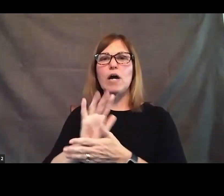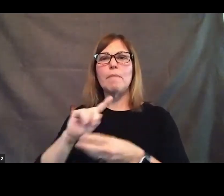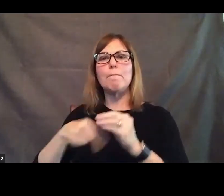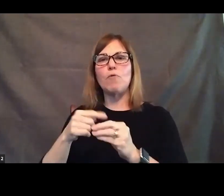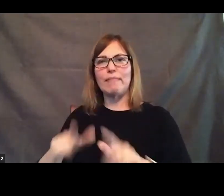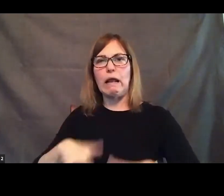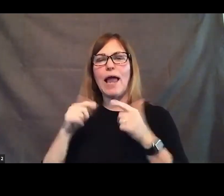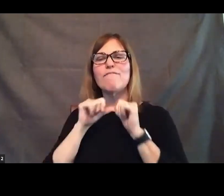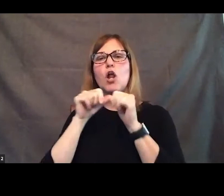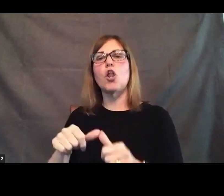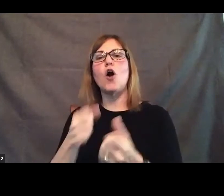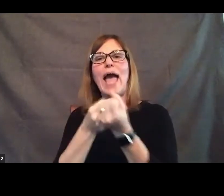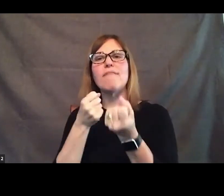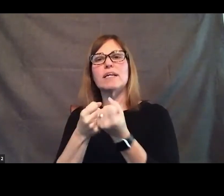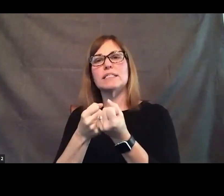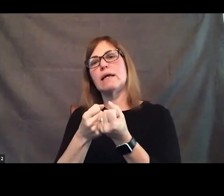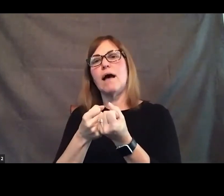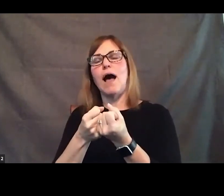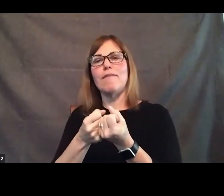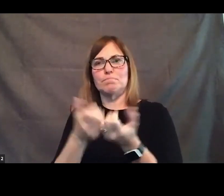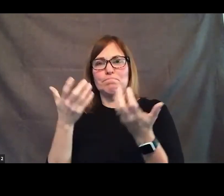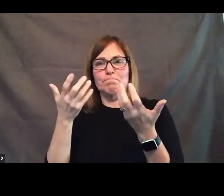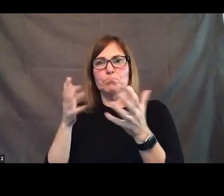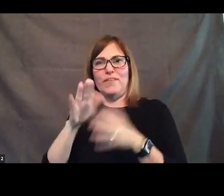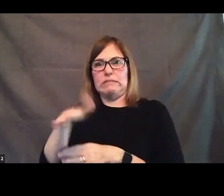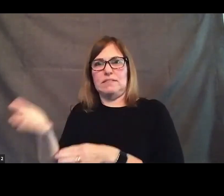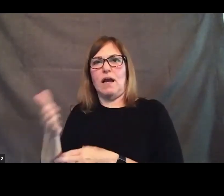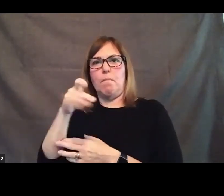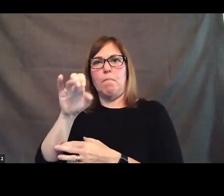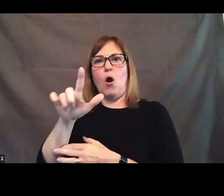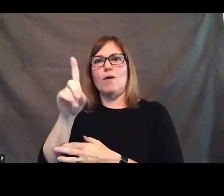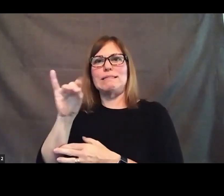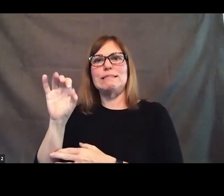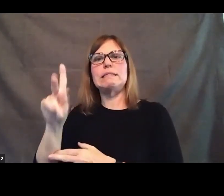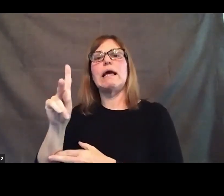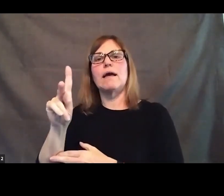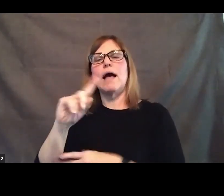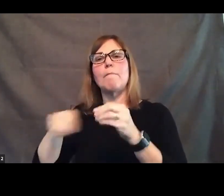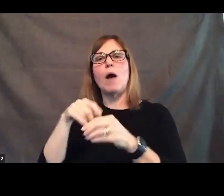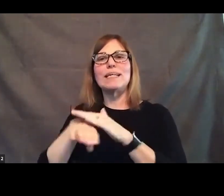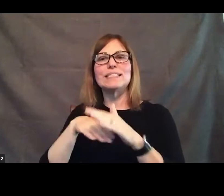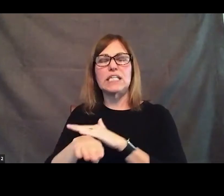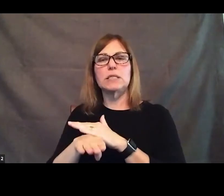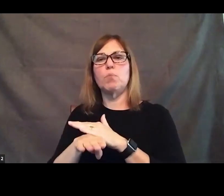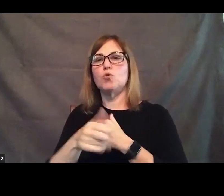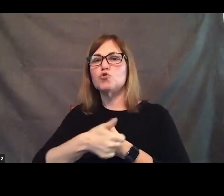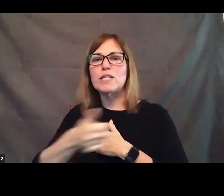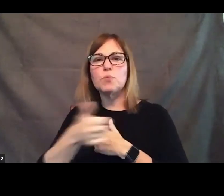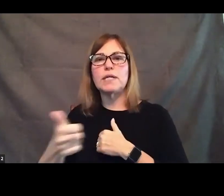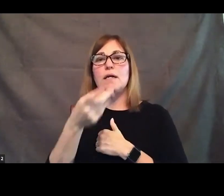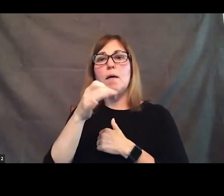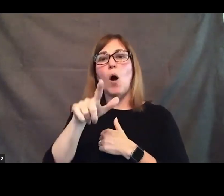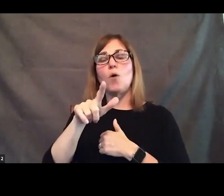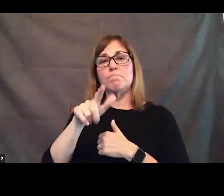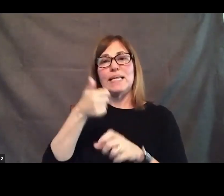advocacy of the late Paul Dick, a master advocate for accessible transportation. Paul, a native of Blair County,